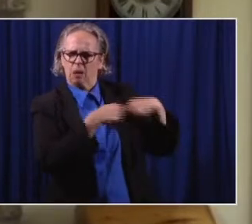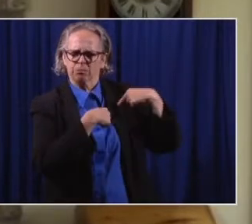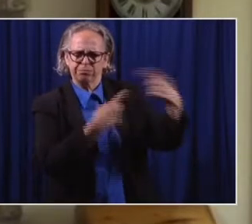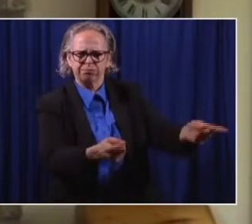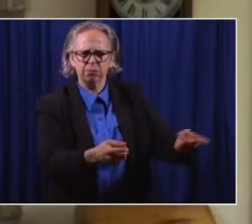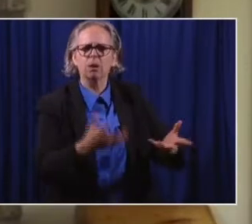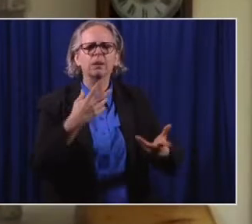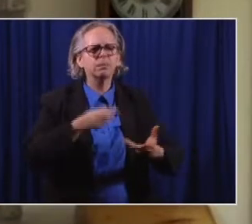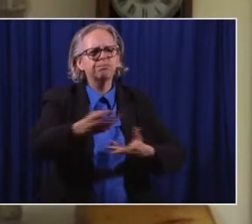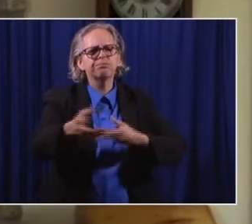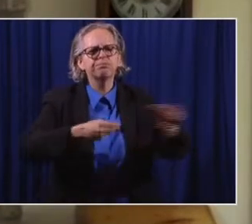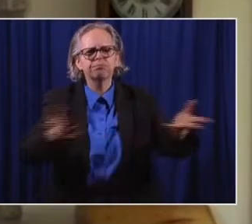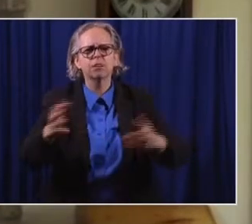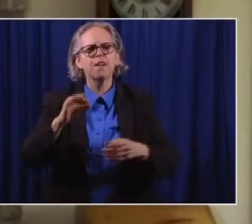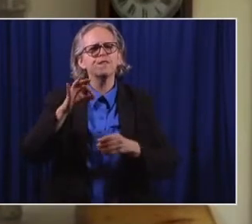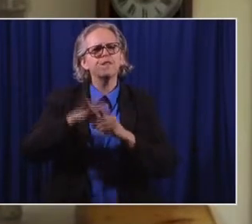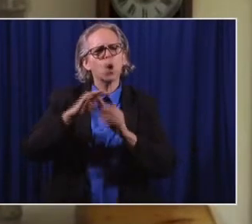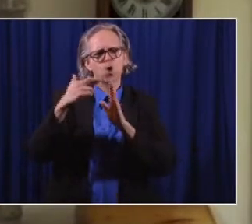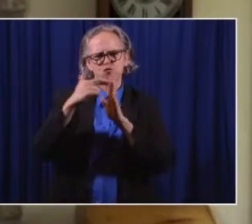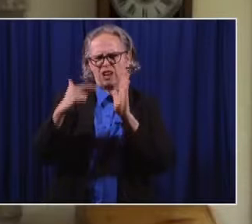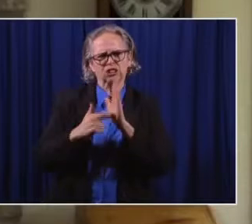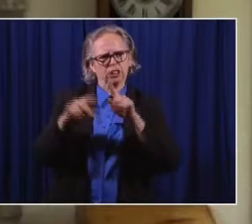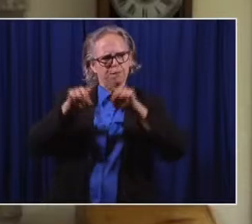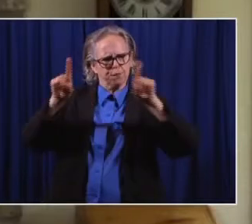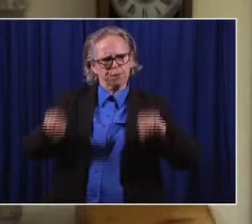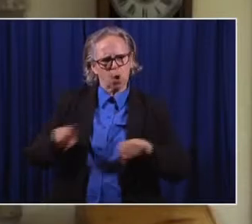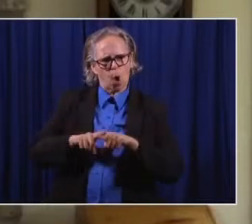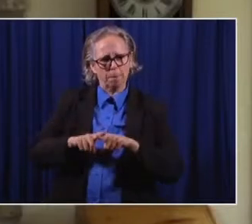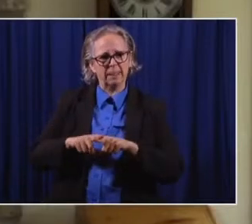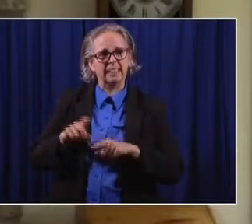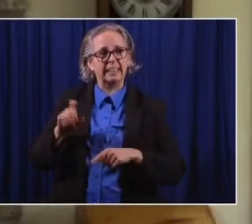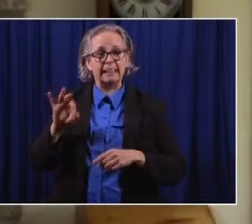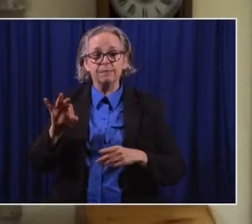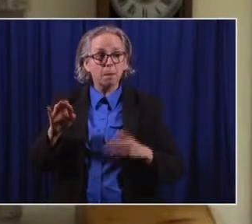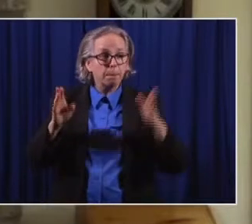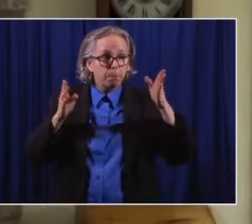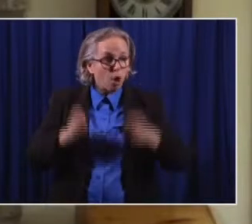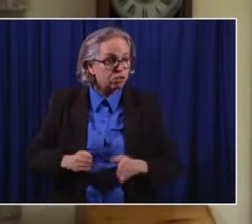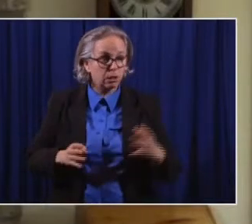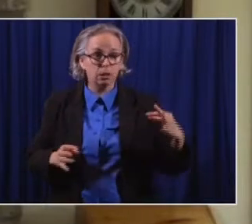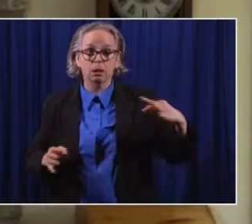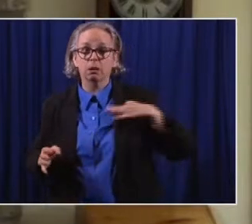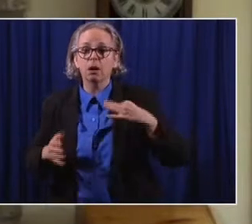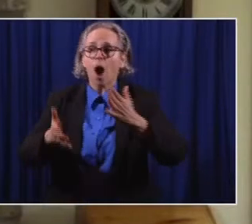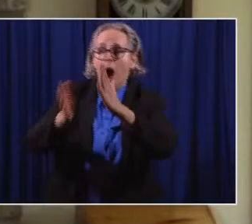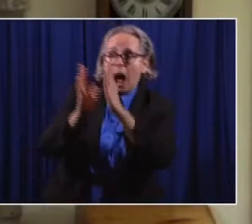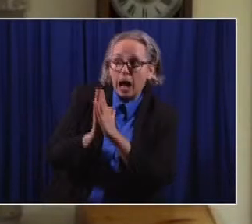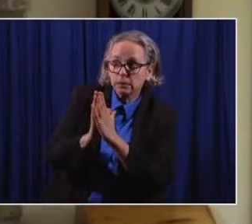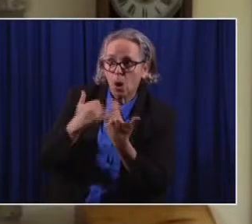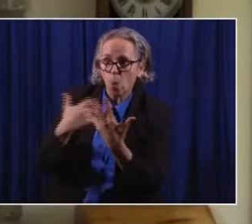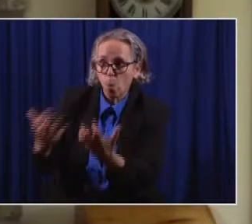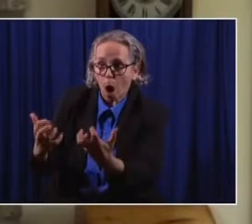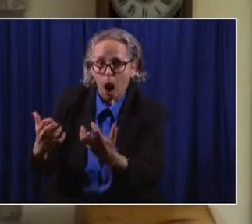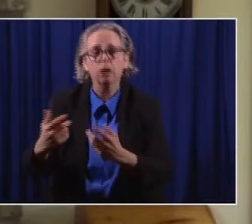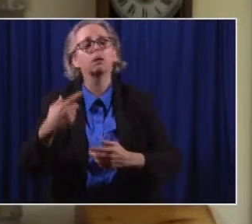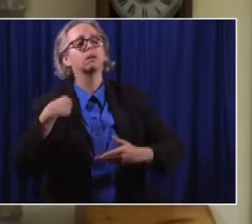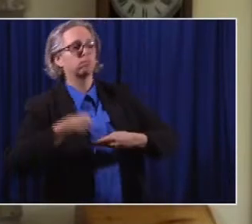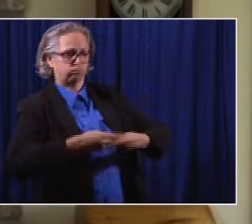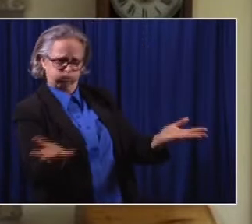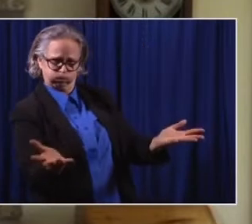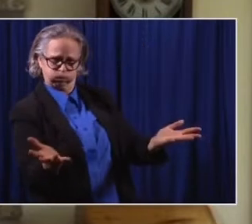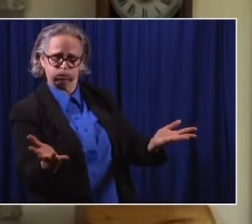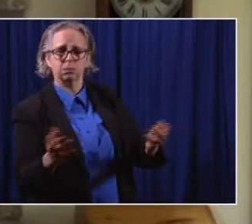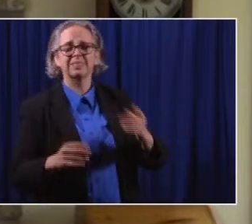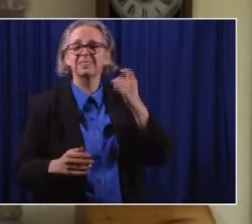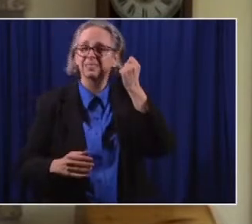their request. There's a place where they can, my understanding, a place where they can actually click that if they want that. The Department of